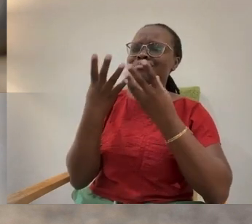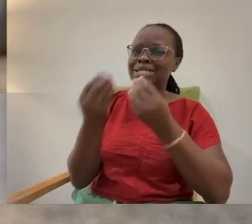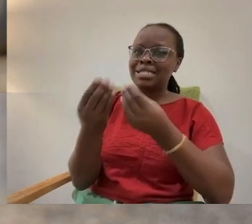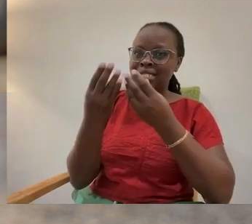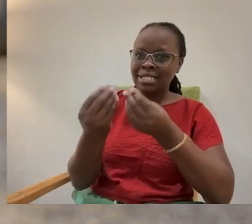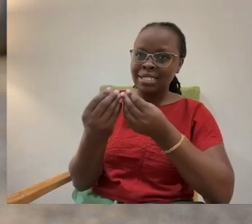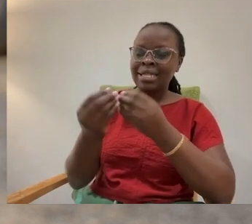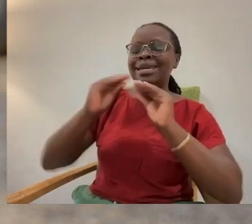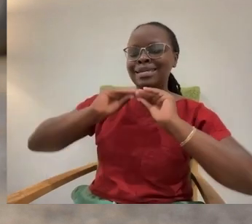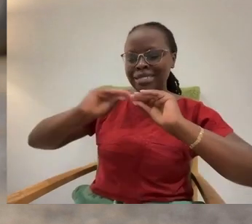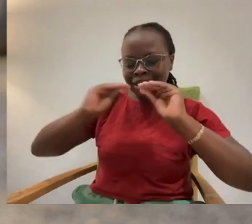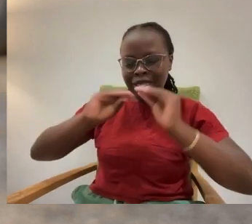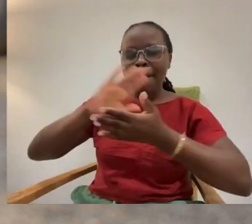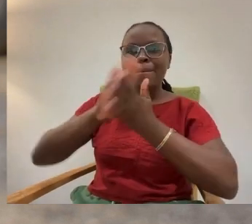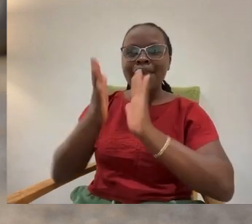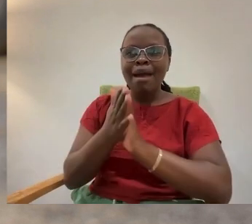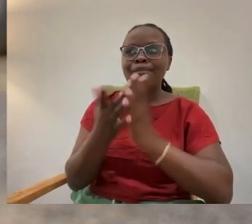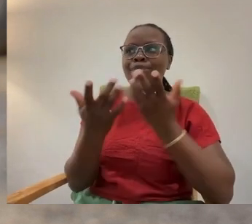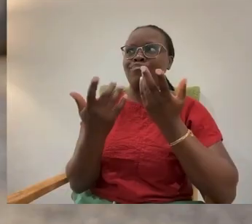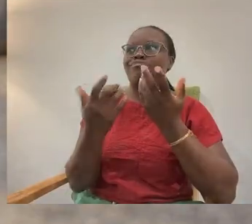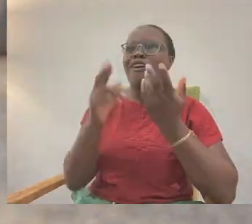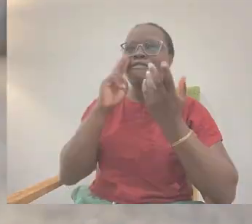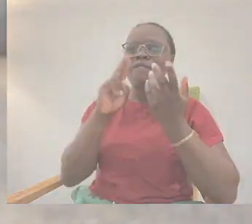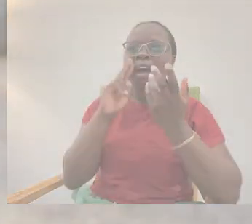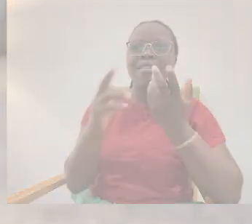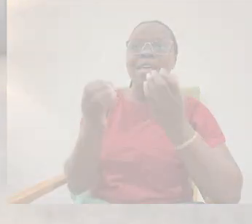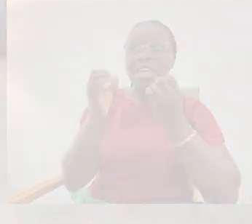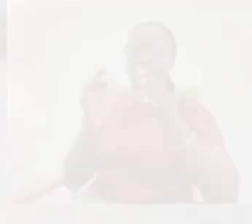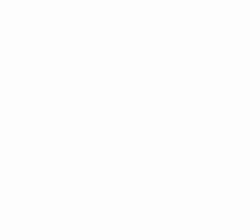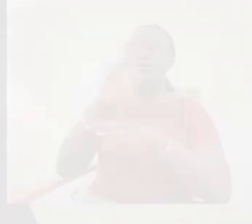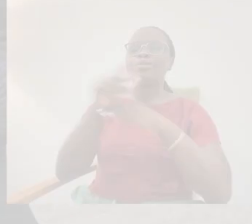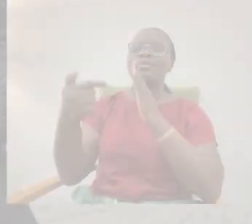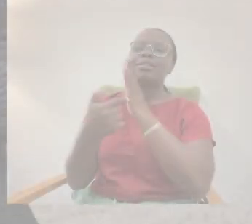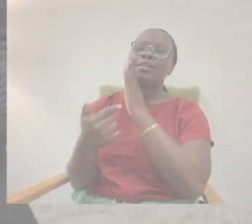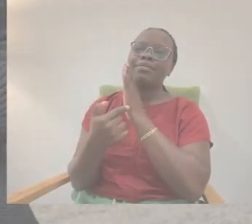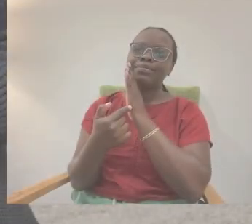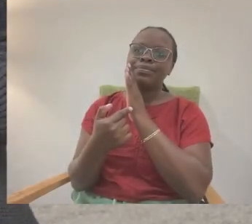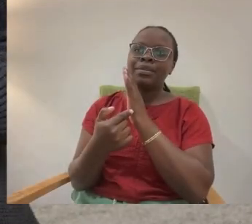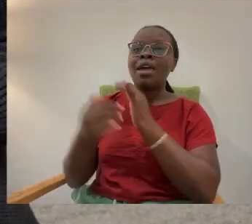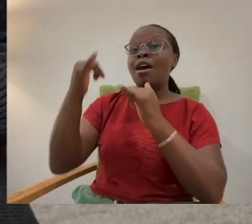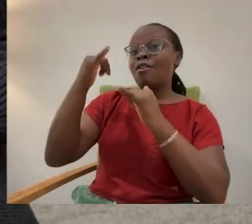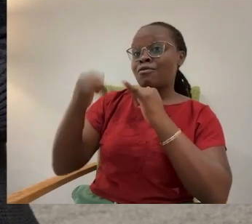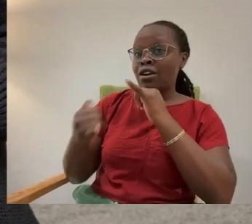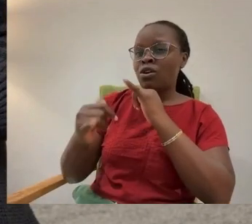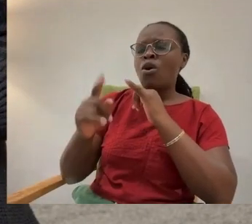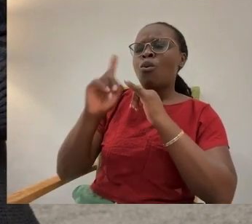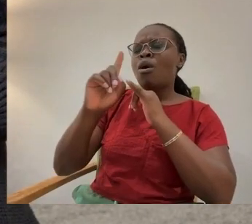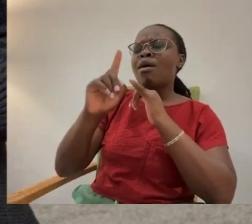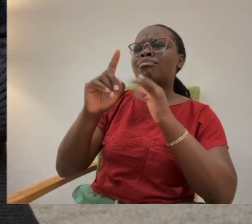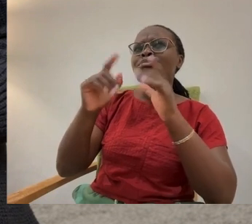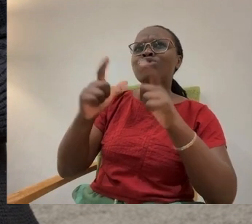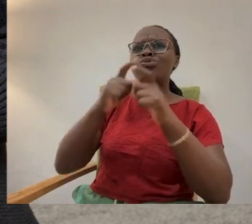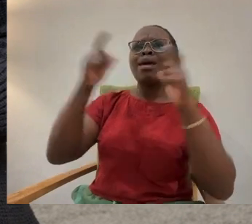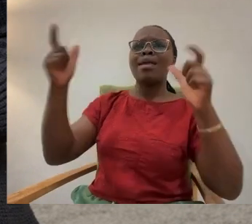teaching becomes fantastic or fun for you as a facilitator. And finally, what would you say has been the biggest benefit